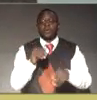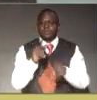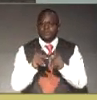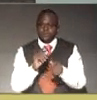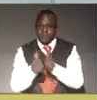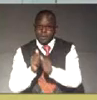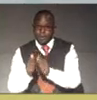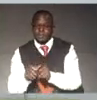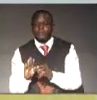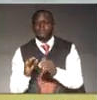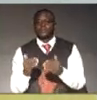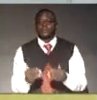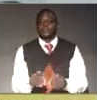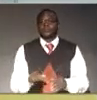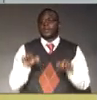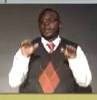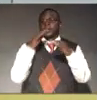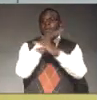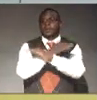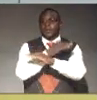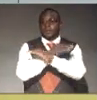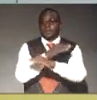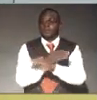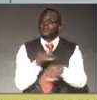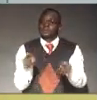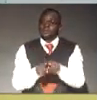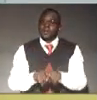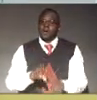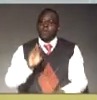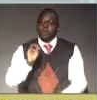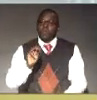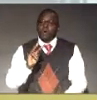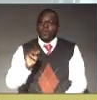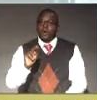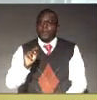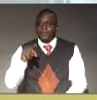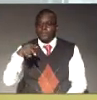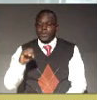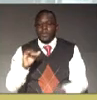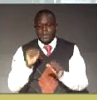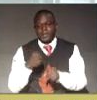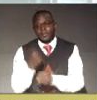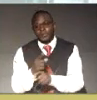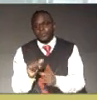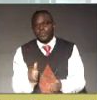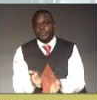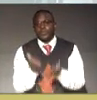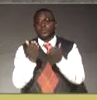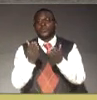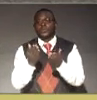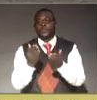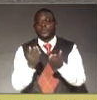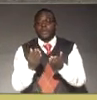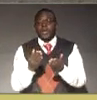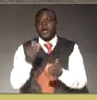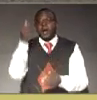more access. Zambia's Kenny Mwape also chips in on what Uganda must do to ensure it improves.